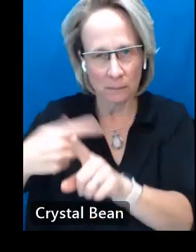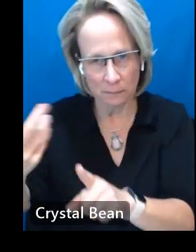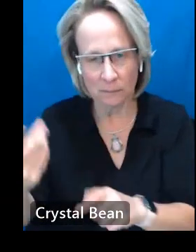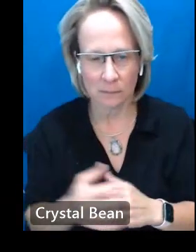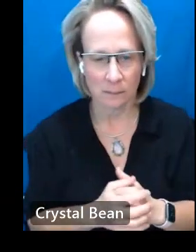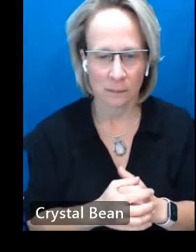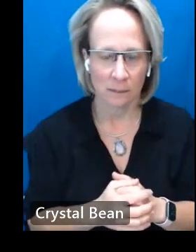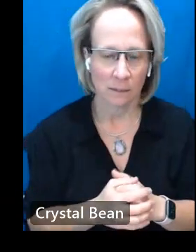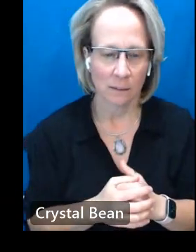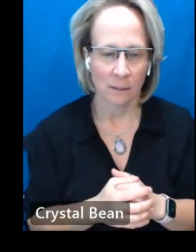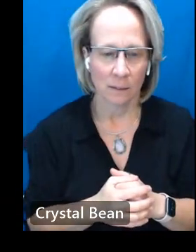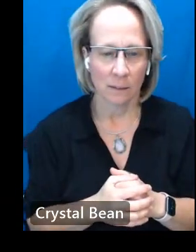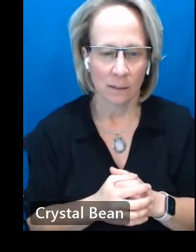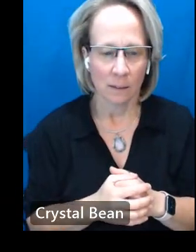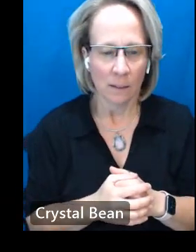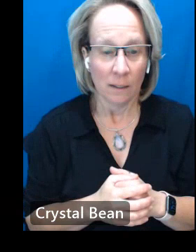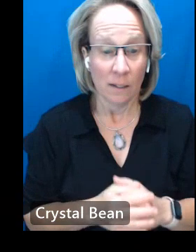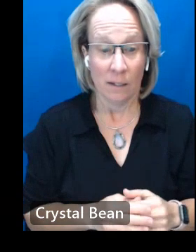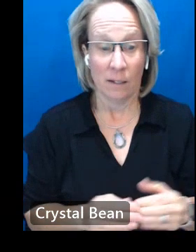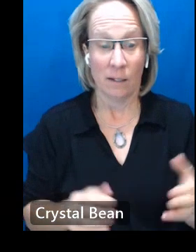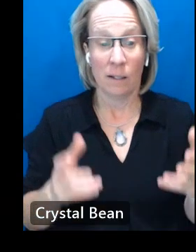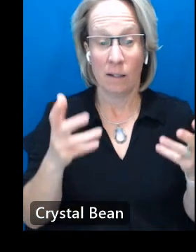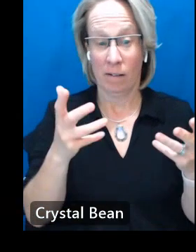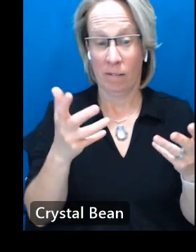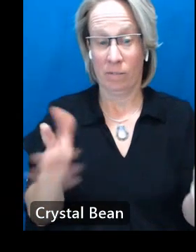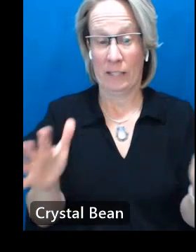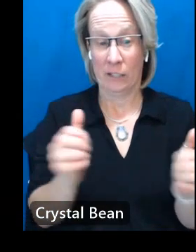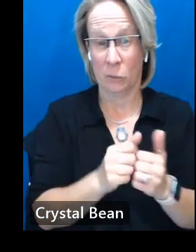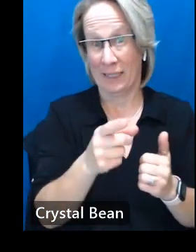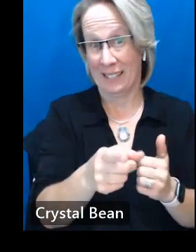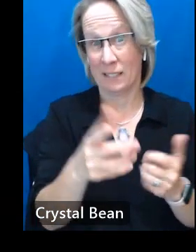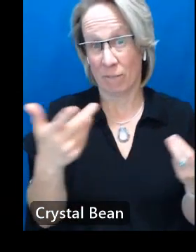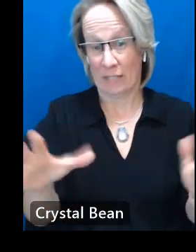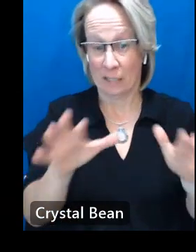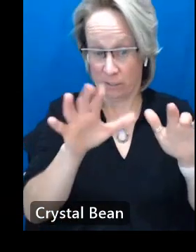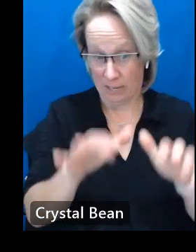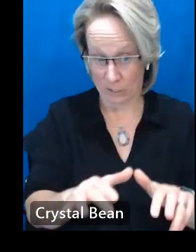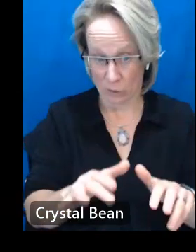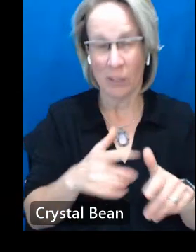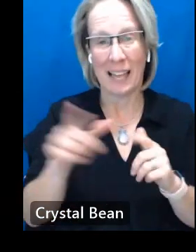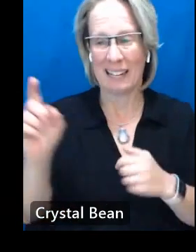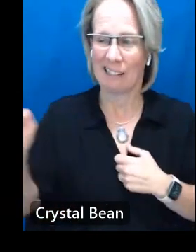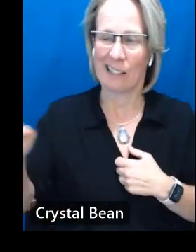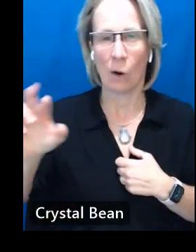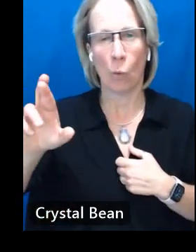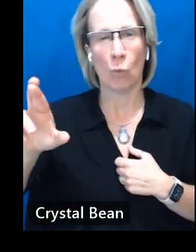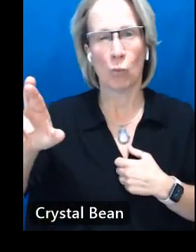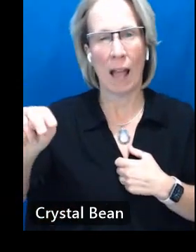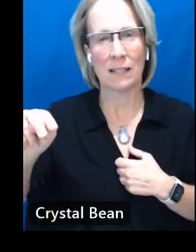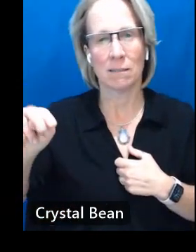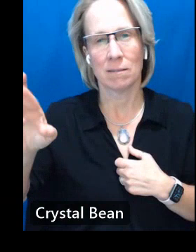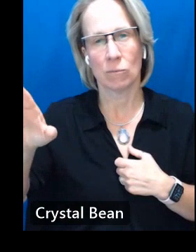So when you're done with this, when you've entered in all these fields, you click on Run.